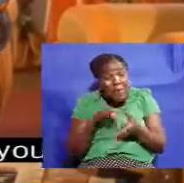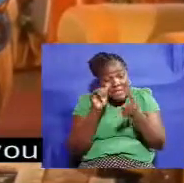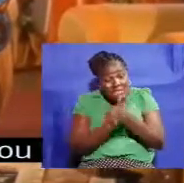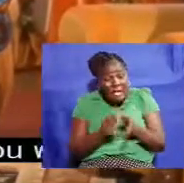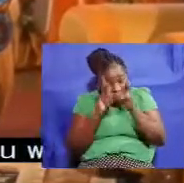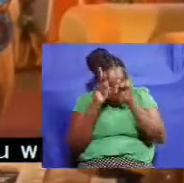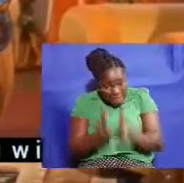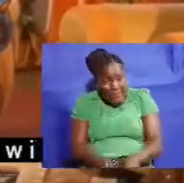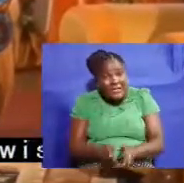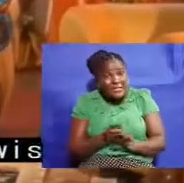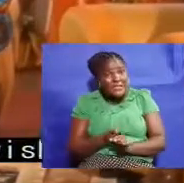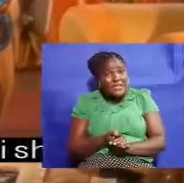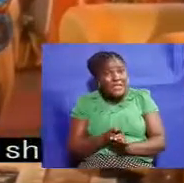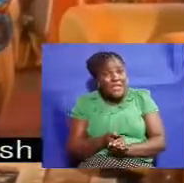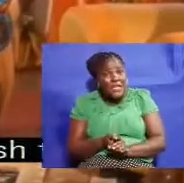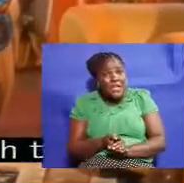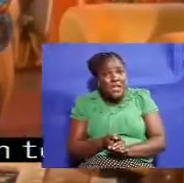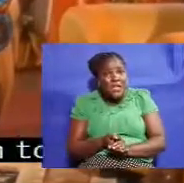But